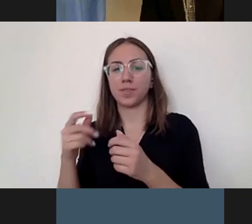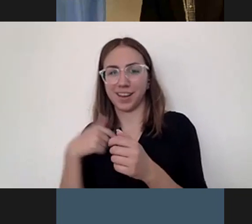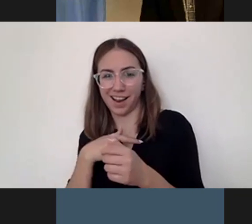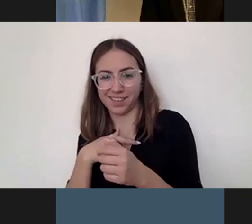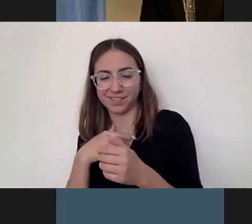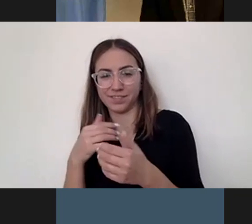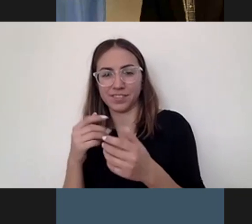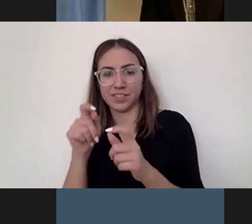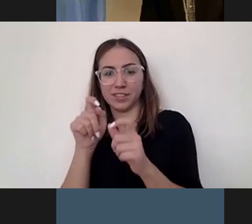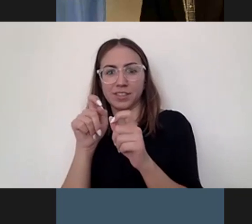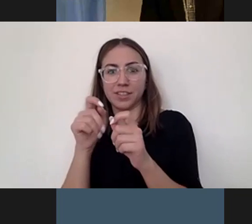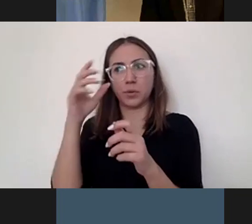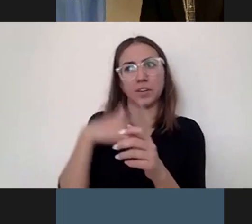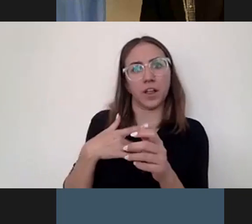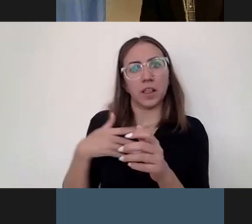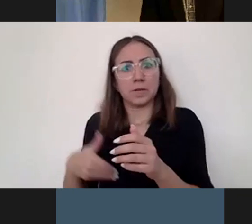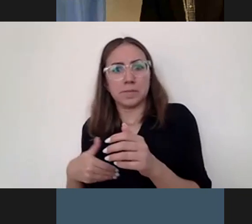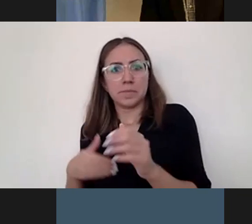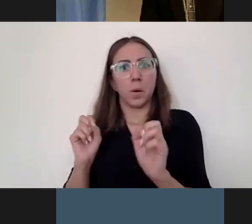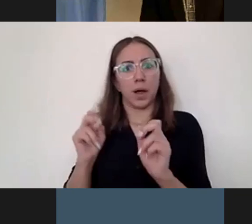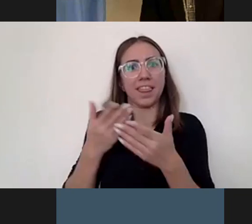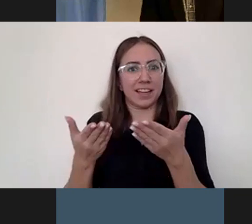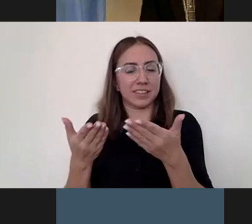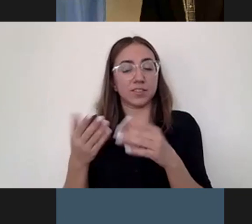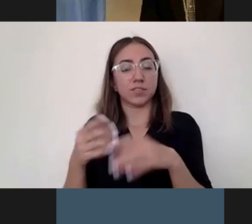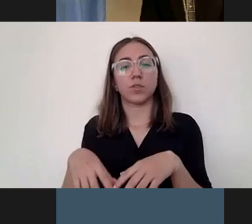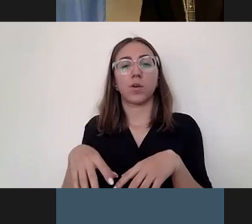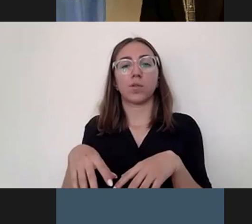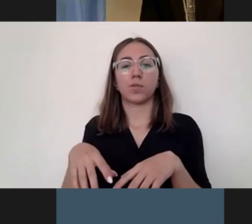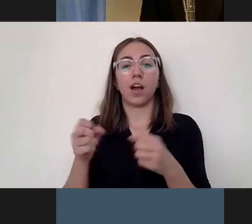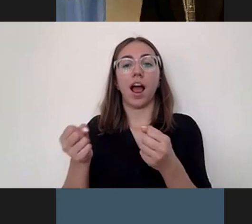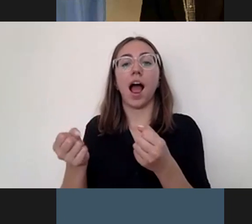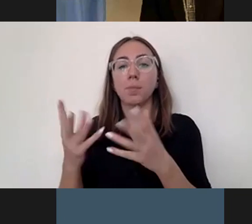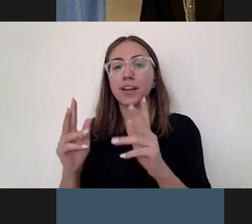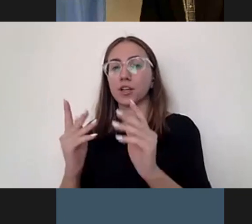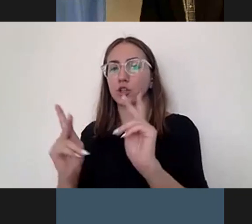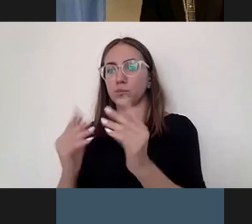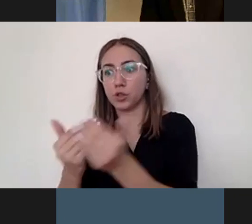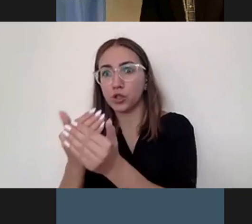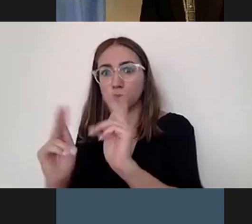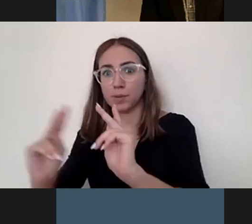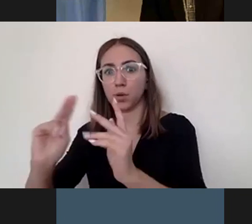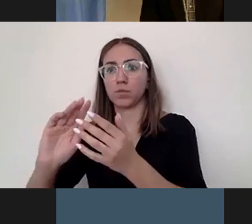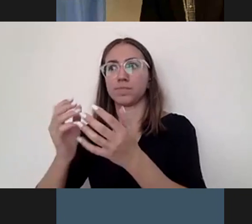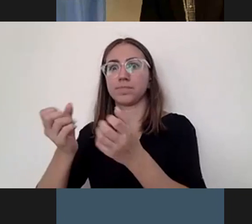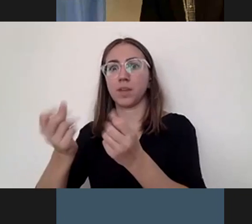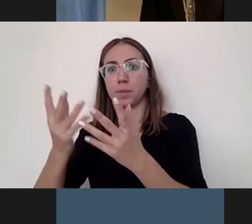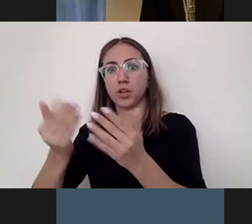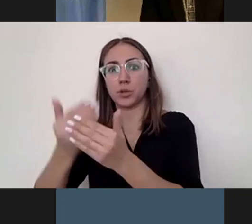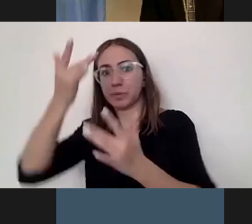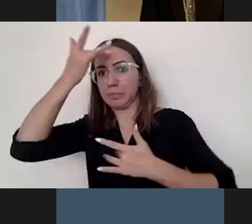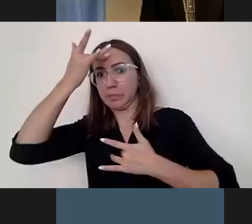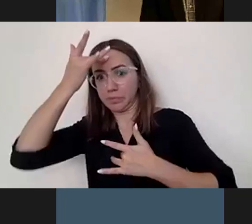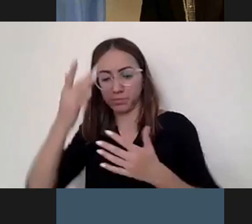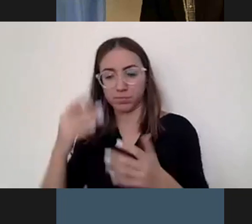that things are getting better. So the vaccination rate, positivity rate, how many new cases are being diagnosed, if it's going on the way down, and also